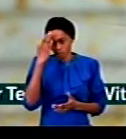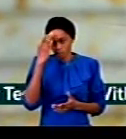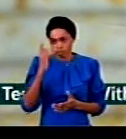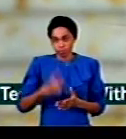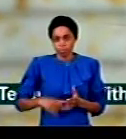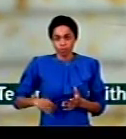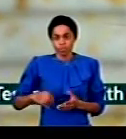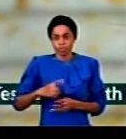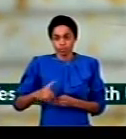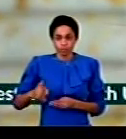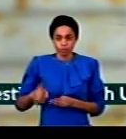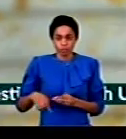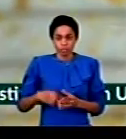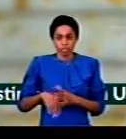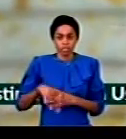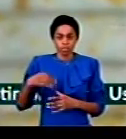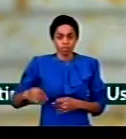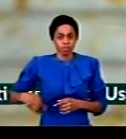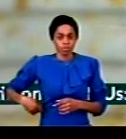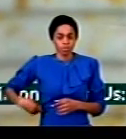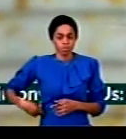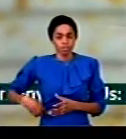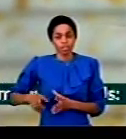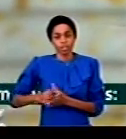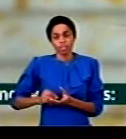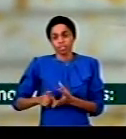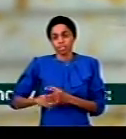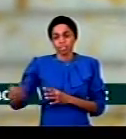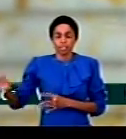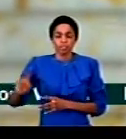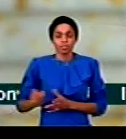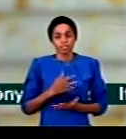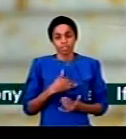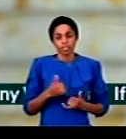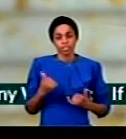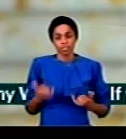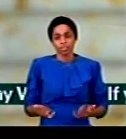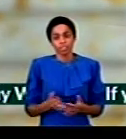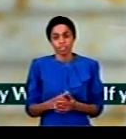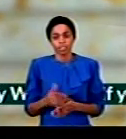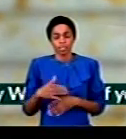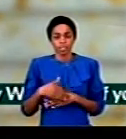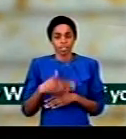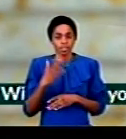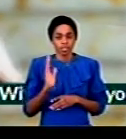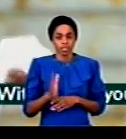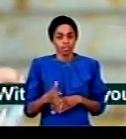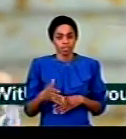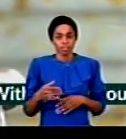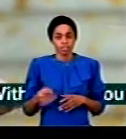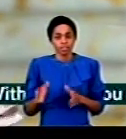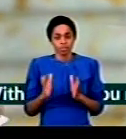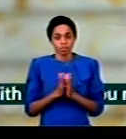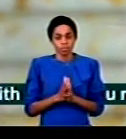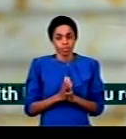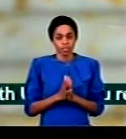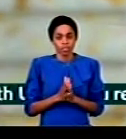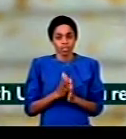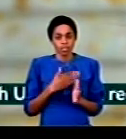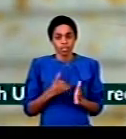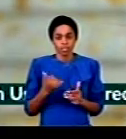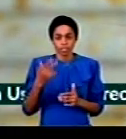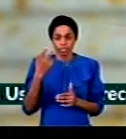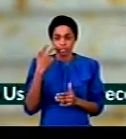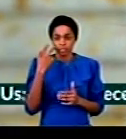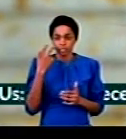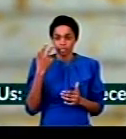eyes. I saw my husband. I saw my sister that was in the house. I noticed that they didn't go out. I asked them if they went out. They said no. So I now knew